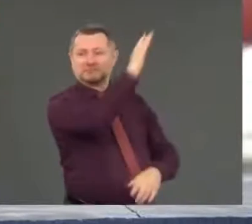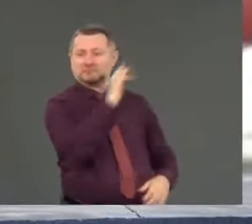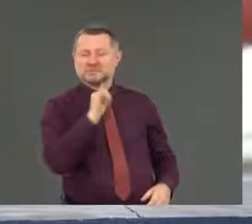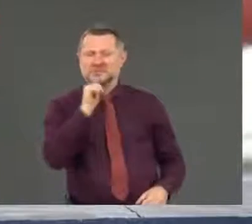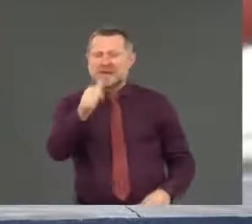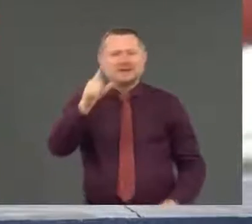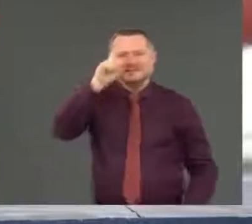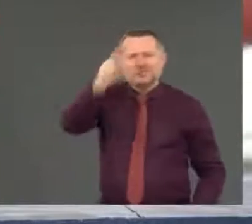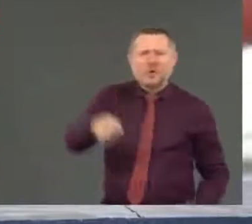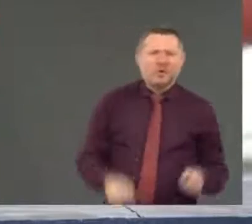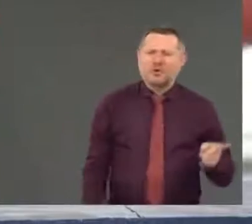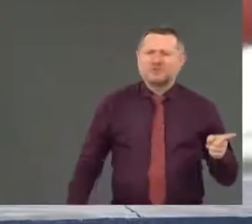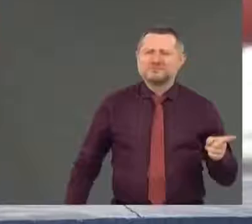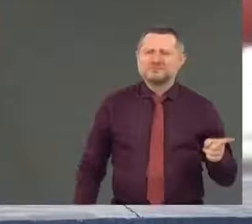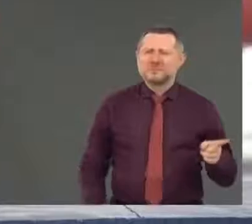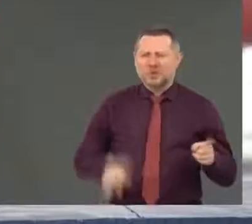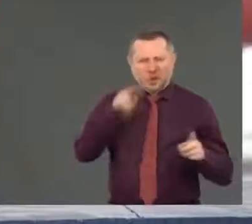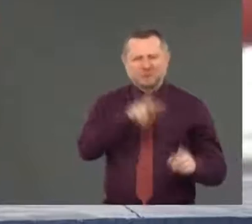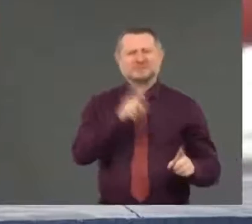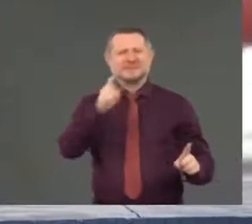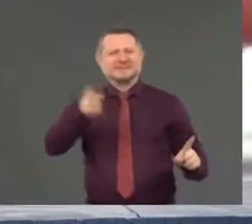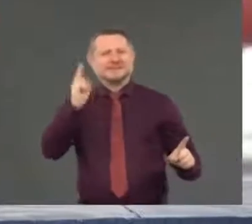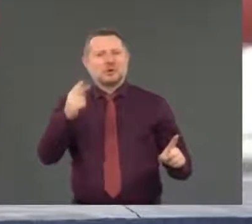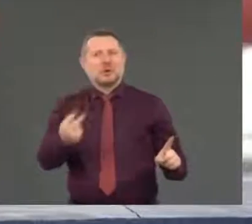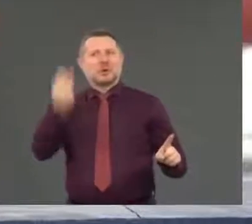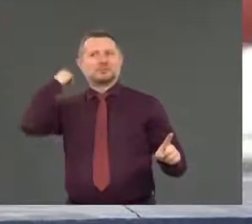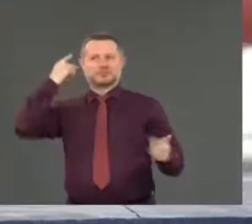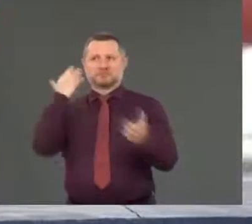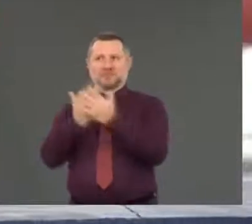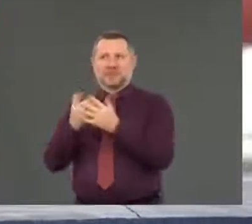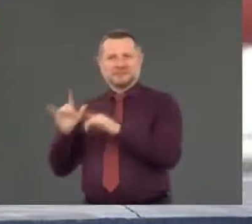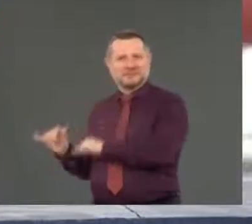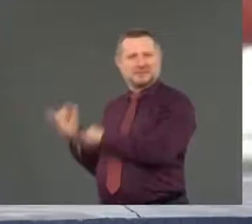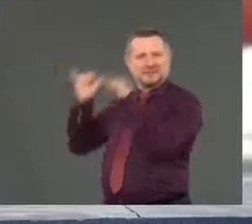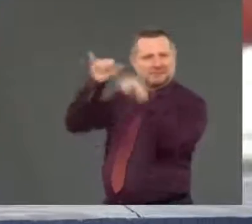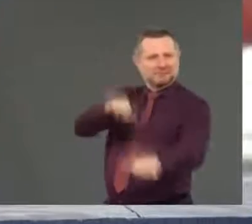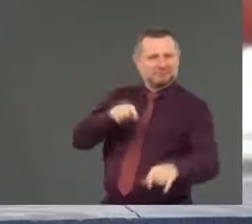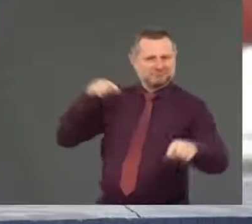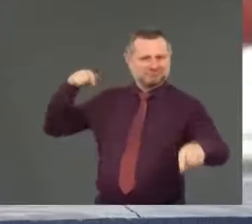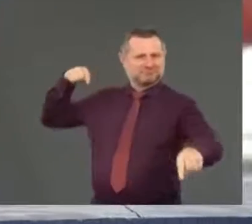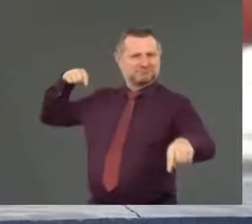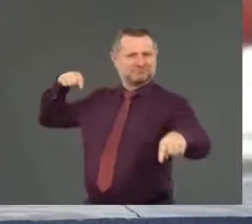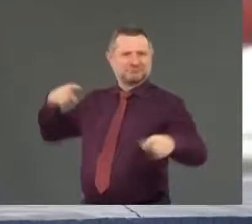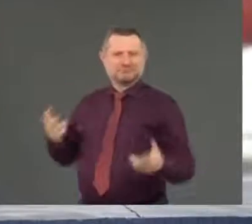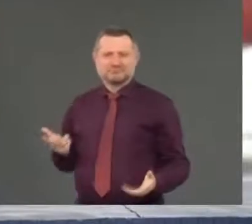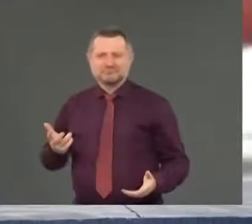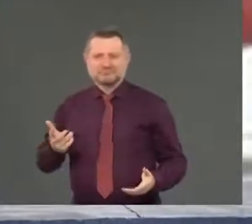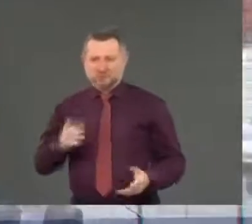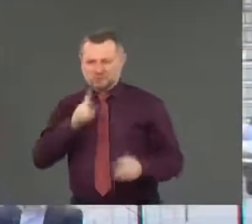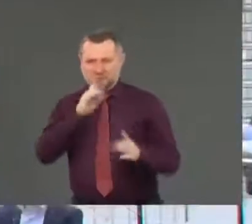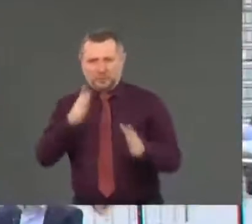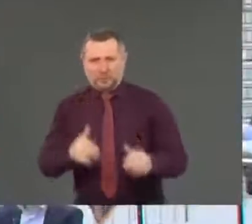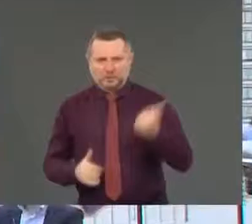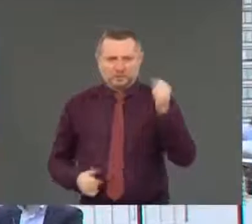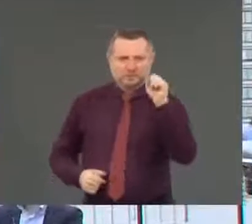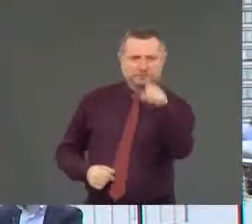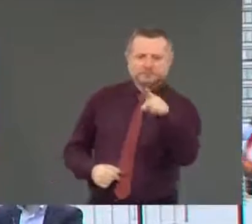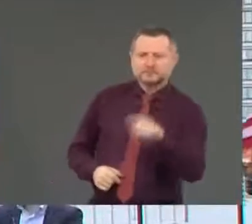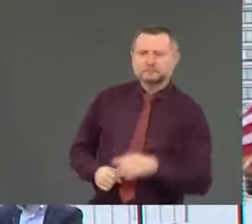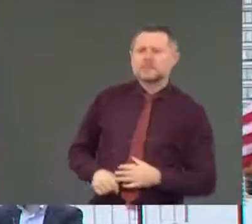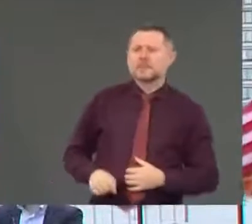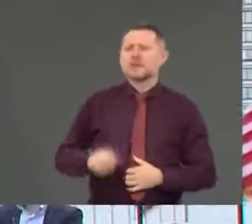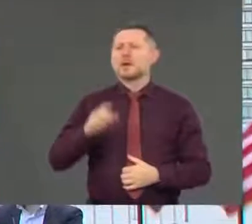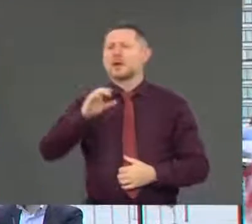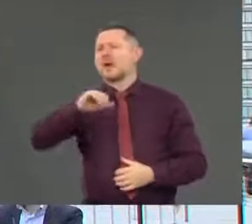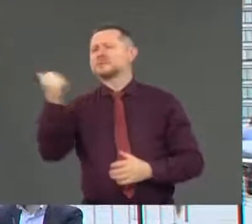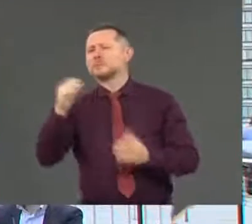defies history, defies everything we know, defies common sense. On the eviction moratorium. Other than that, I don't have any